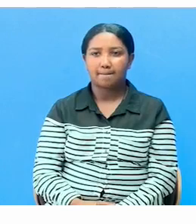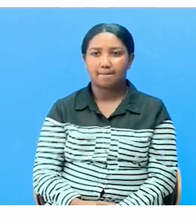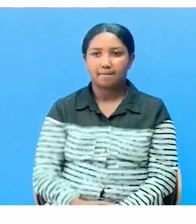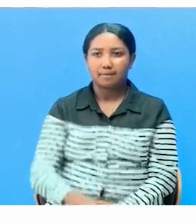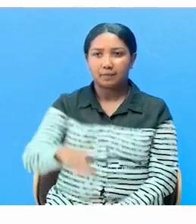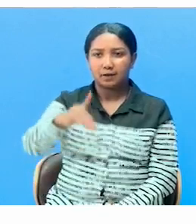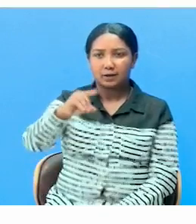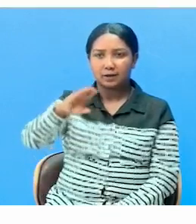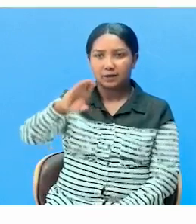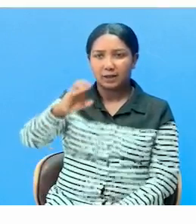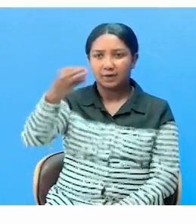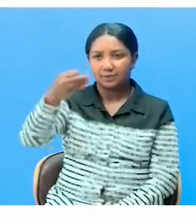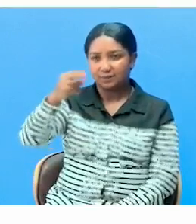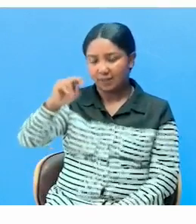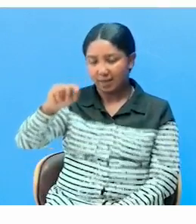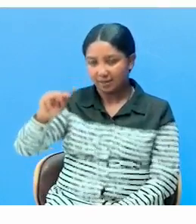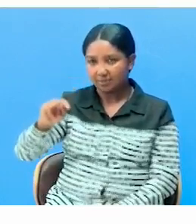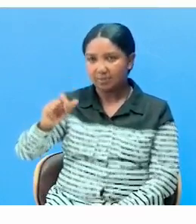Definite article